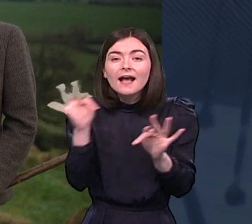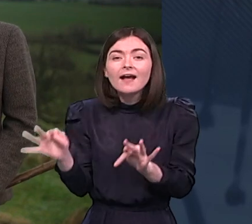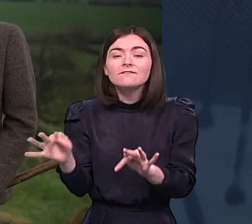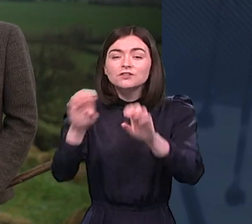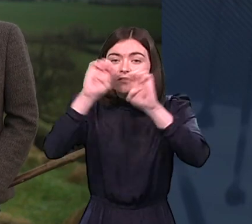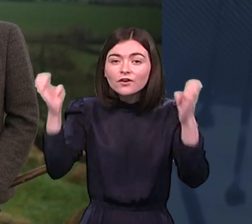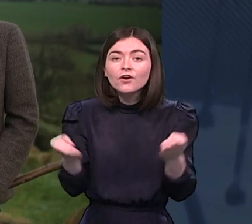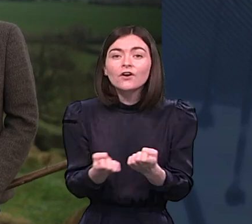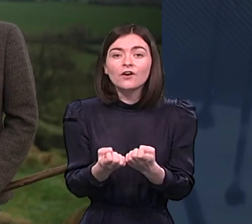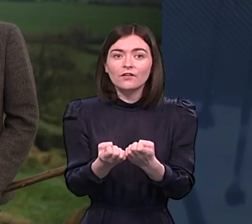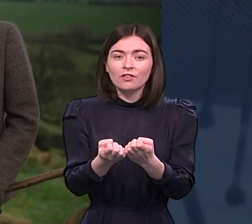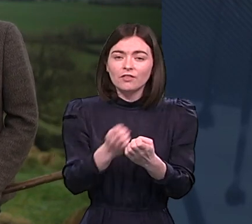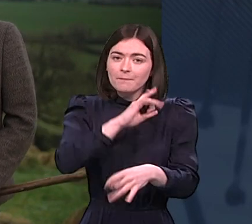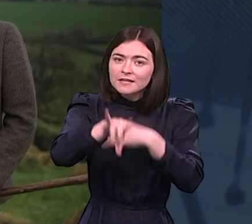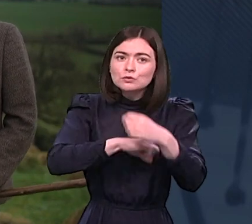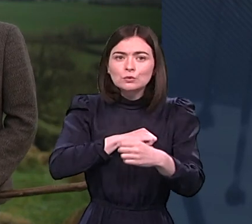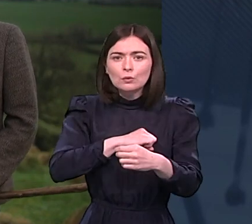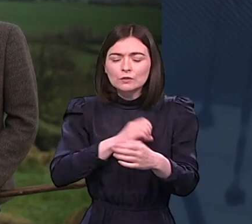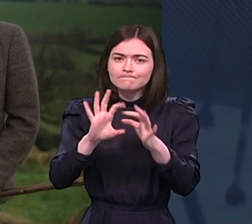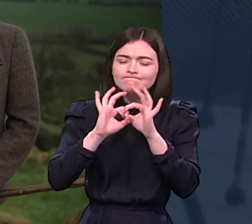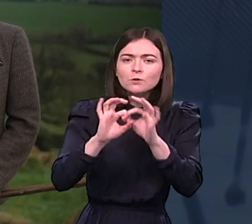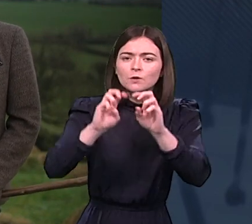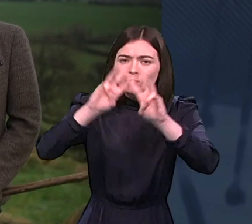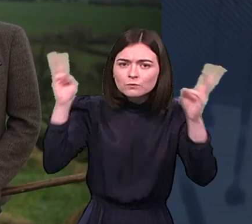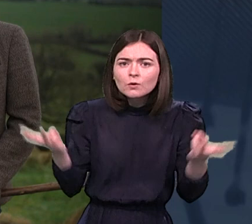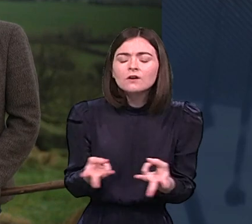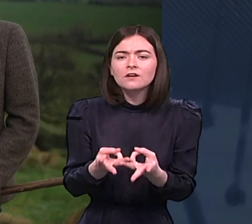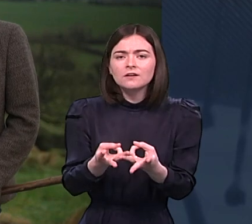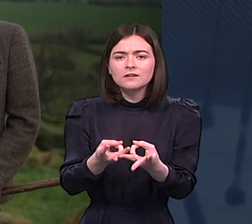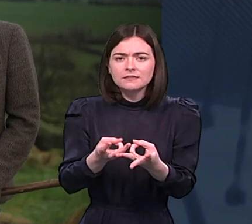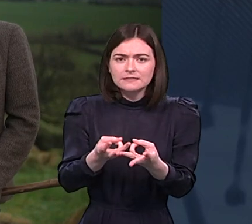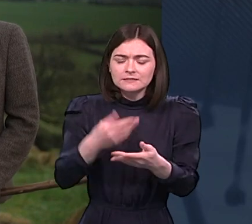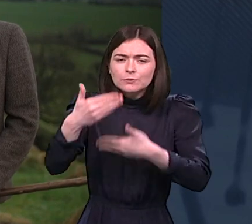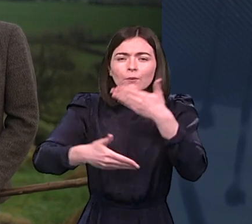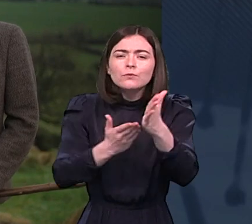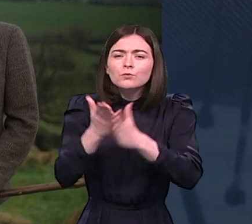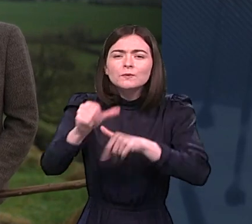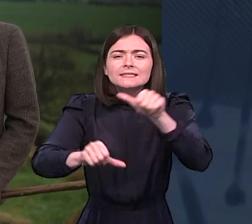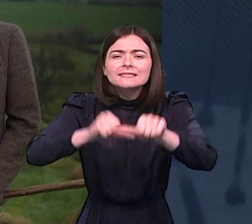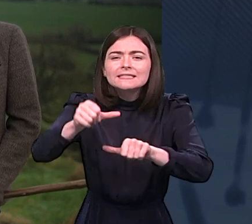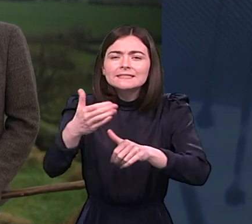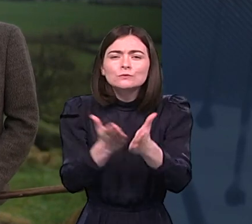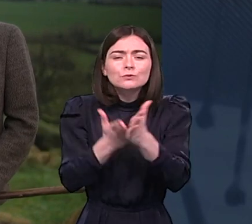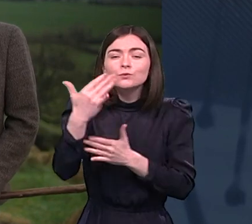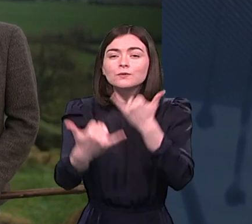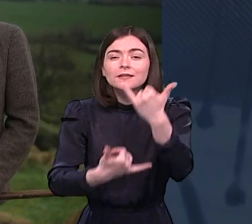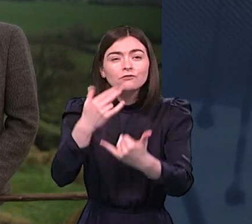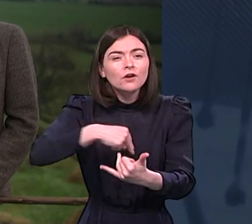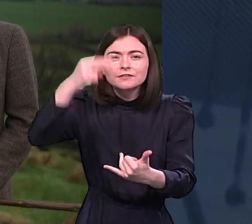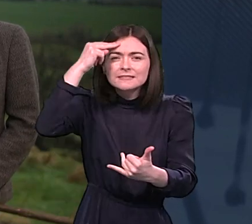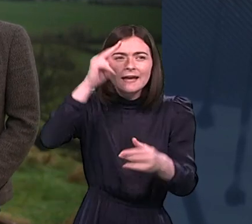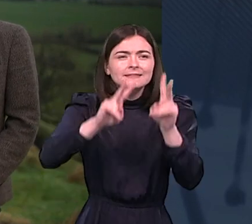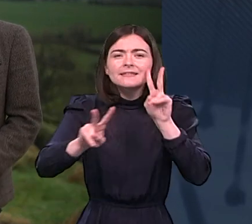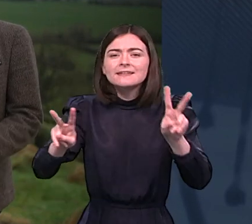earth and taking care of the earth and working with the earth and working within the seasons and understanding the very nature of all that surrounded